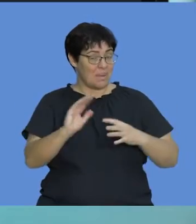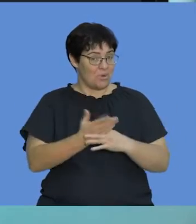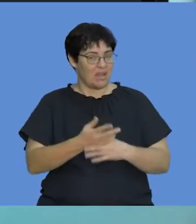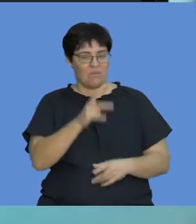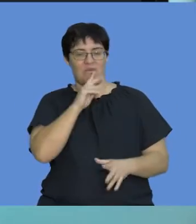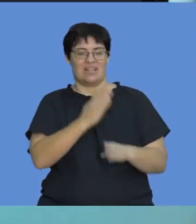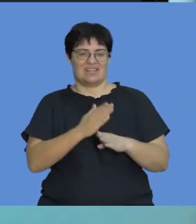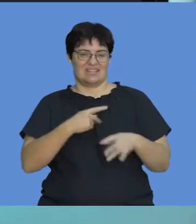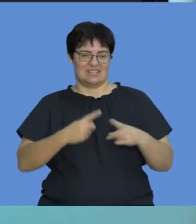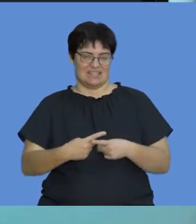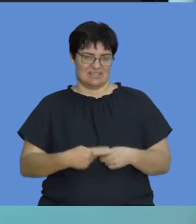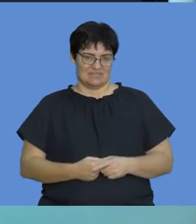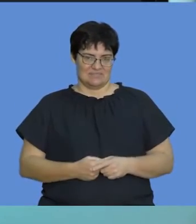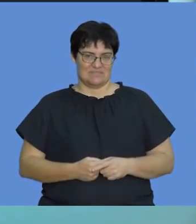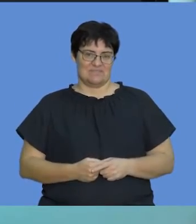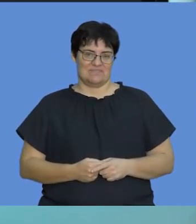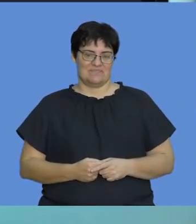next section. So I'll see you in a couple of minutes.